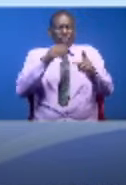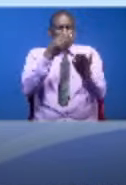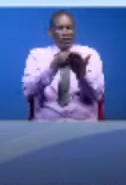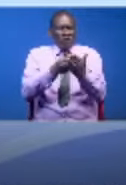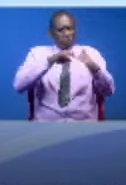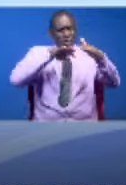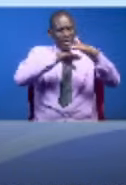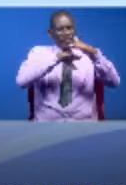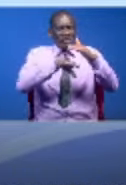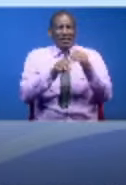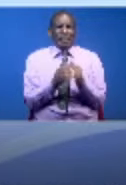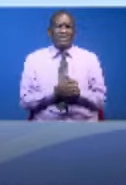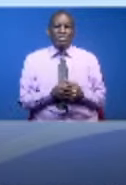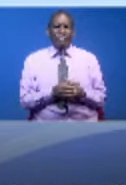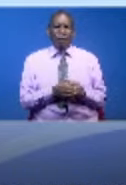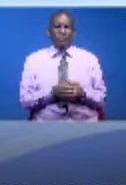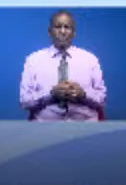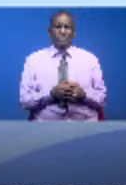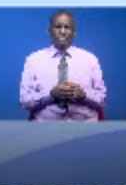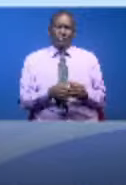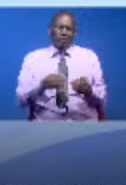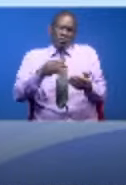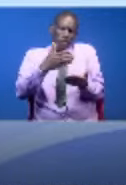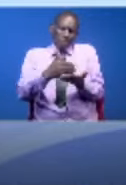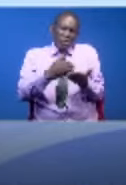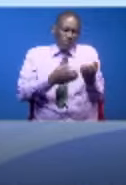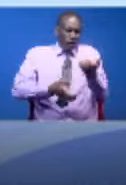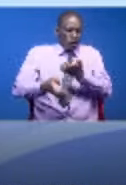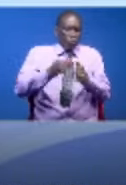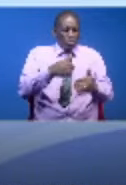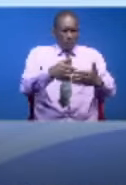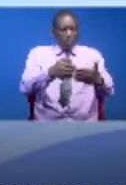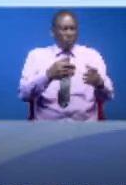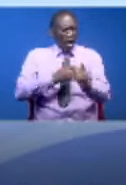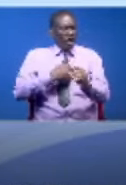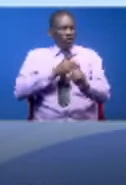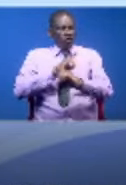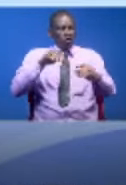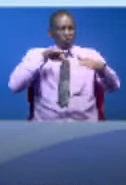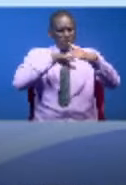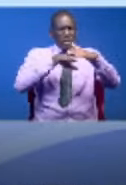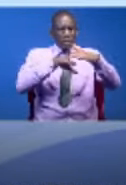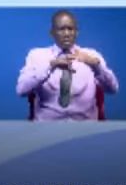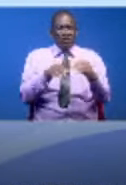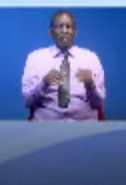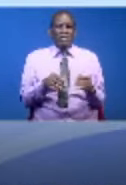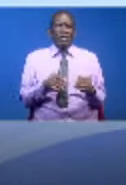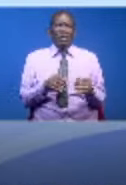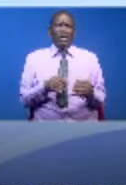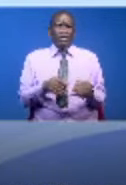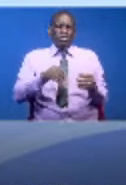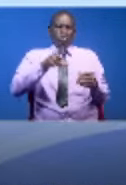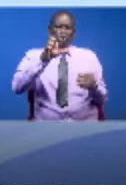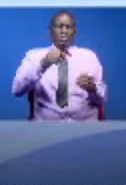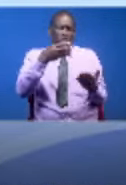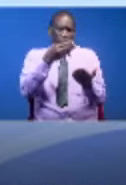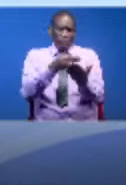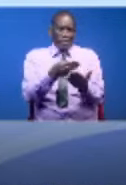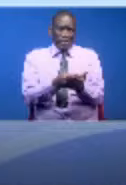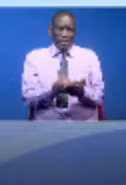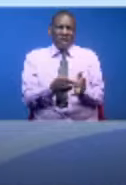to parts of the economy that previously did not have access to to affordable financing. And